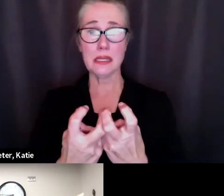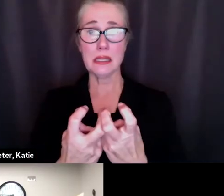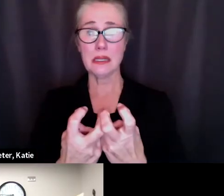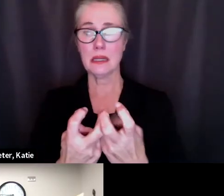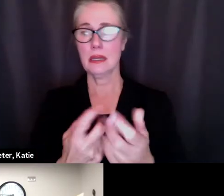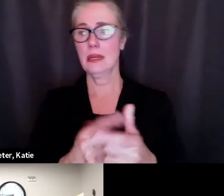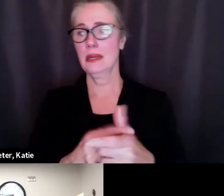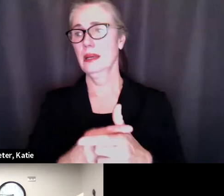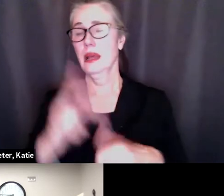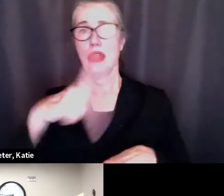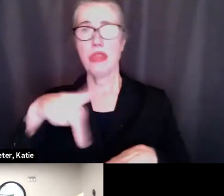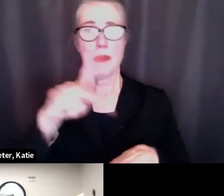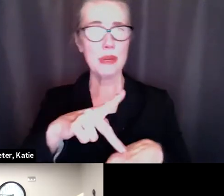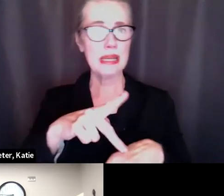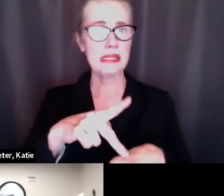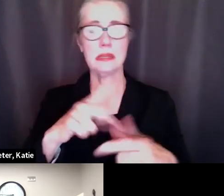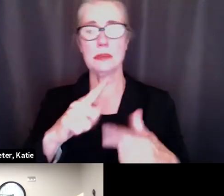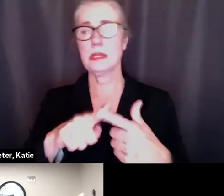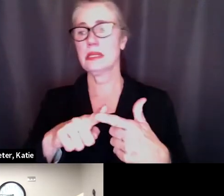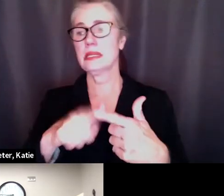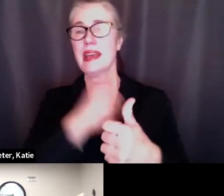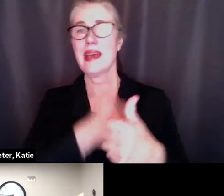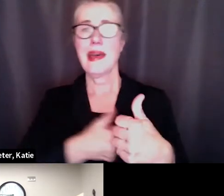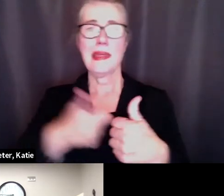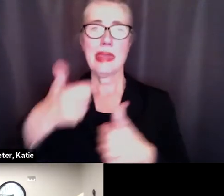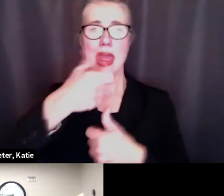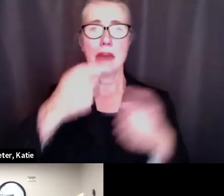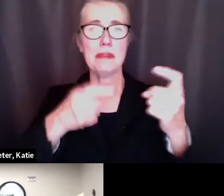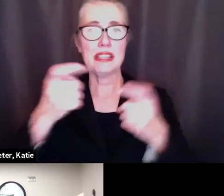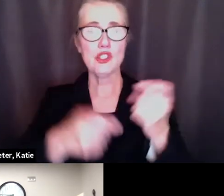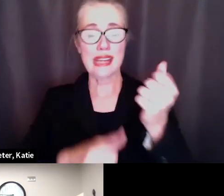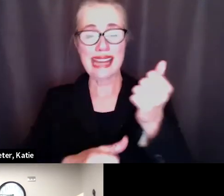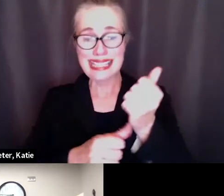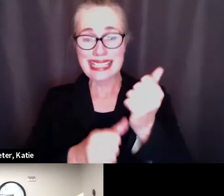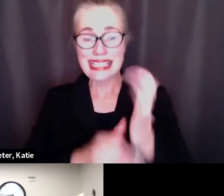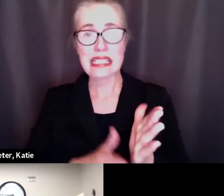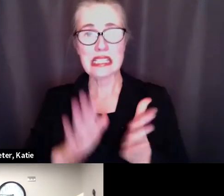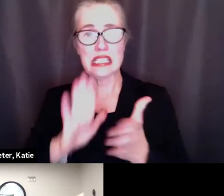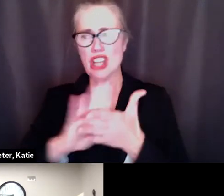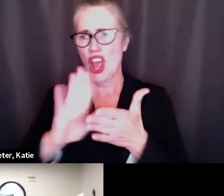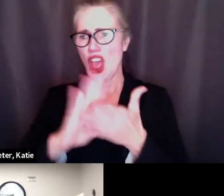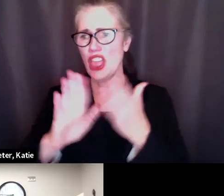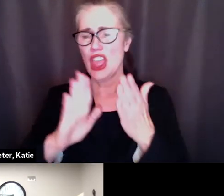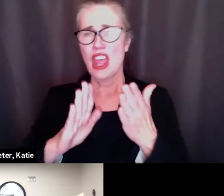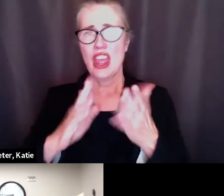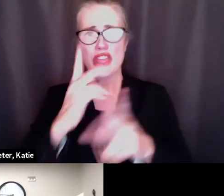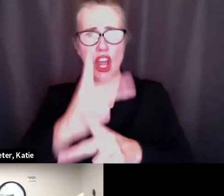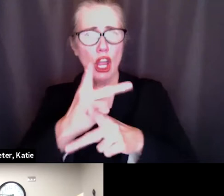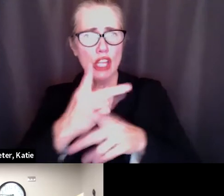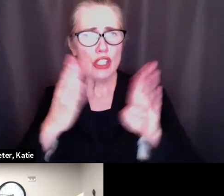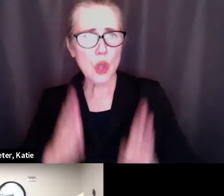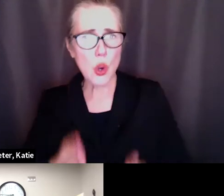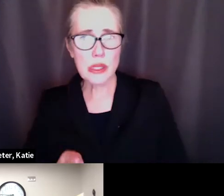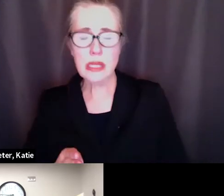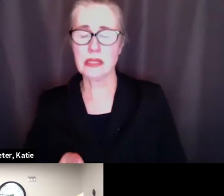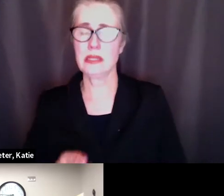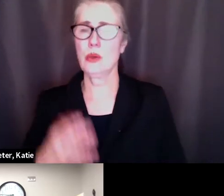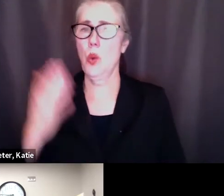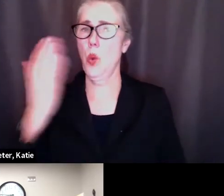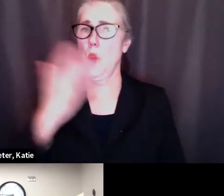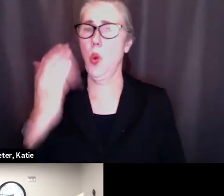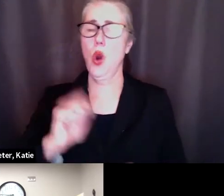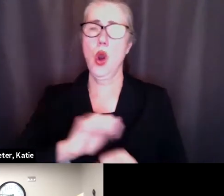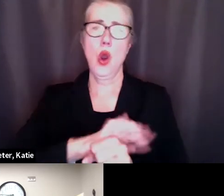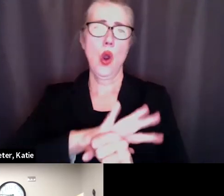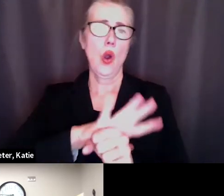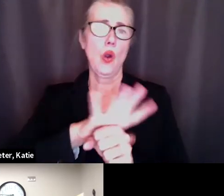principals the admin assistants the custodians and everyone else covet has taken over